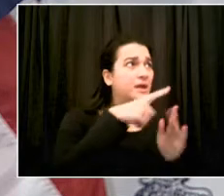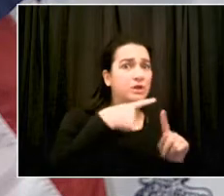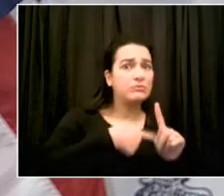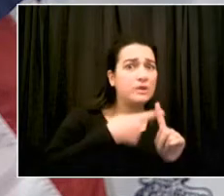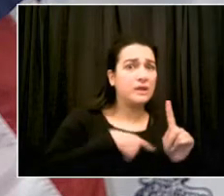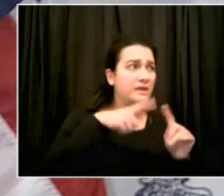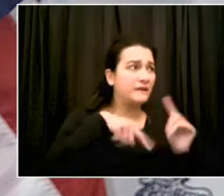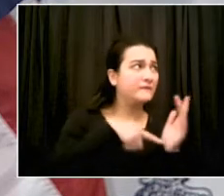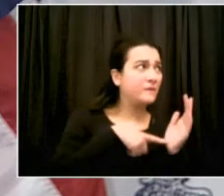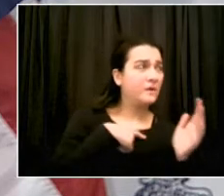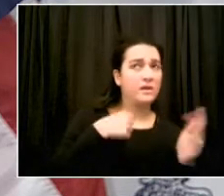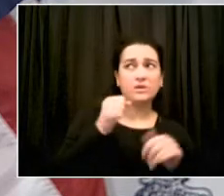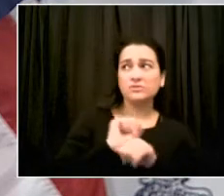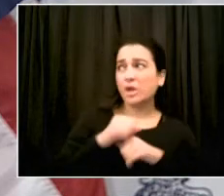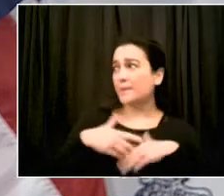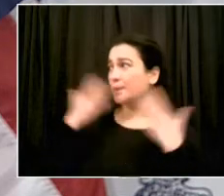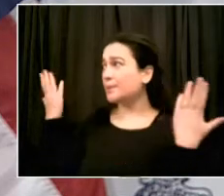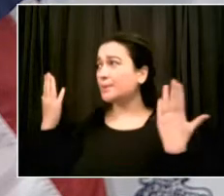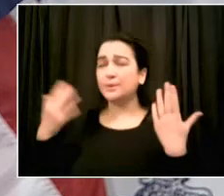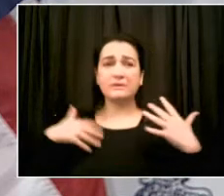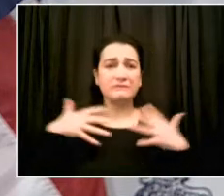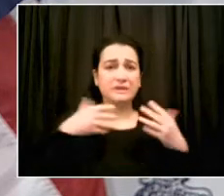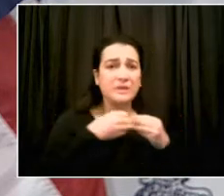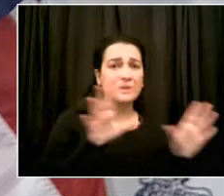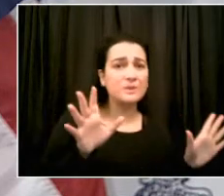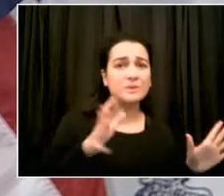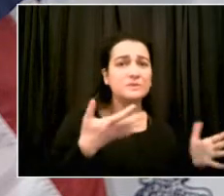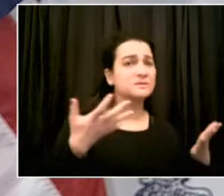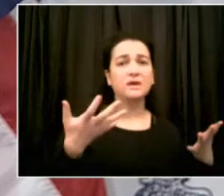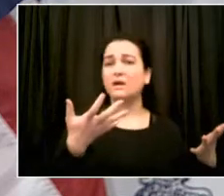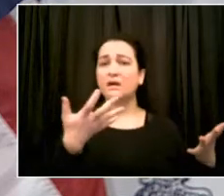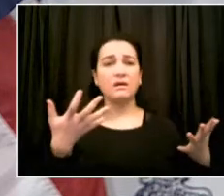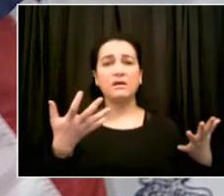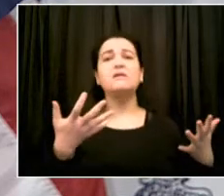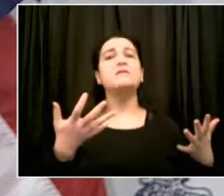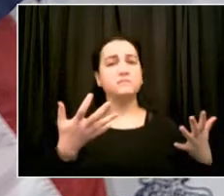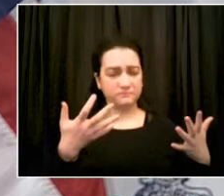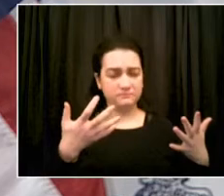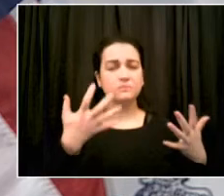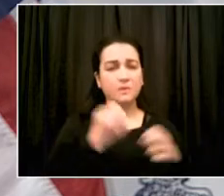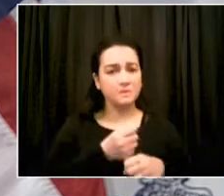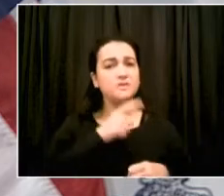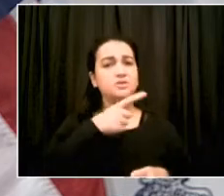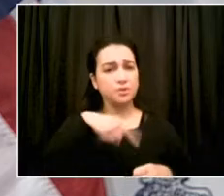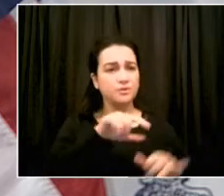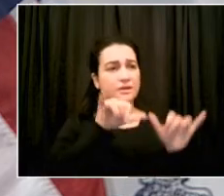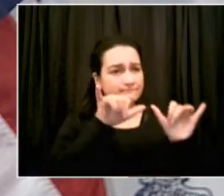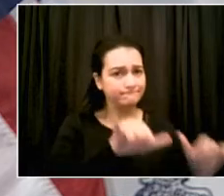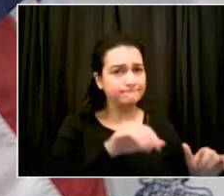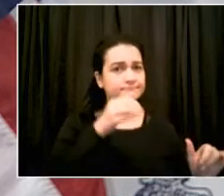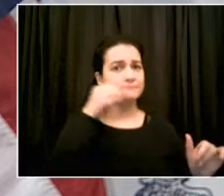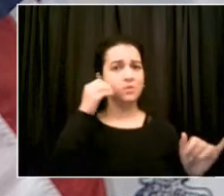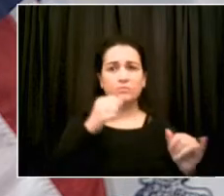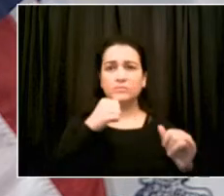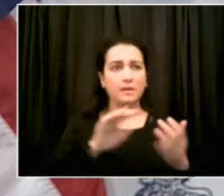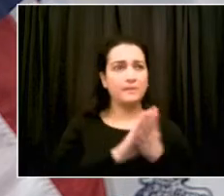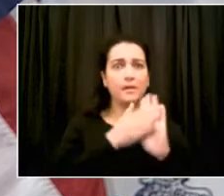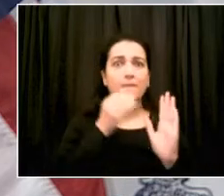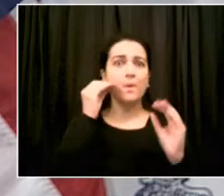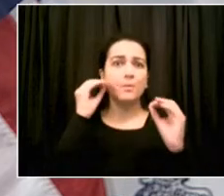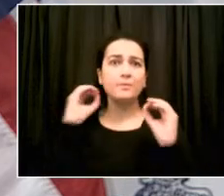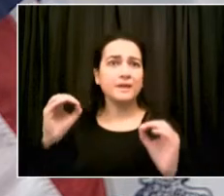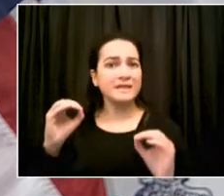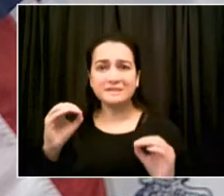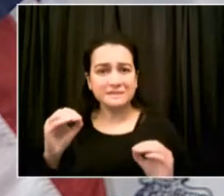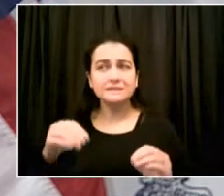their jobs, losing their incomes, and then worrying they're going to lose their homes. We've been working intensely to keep people in their